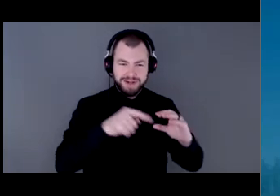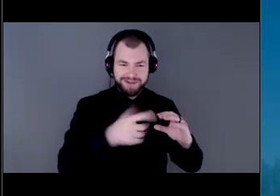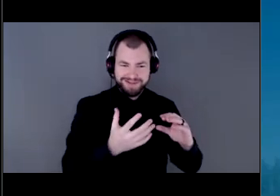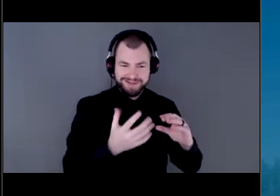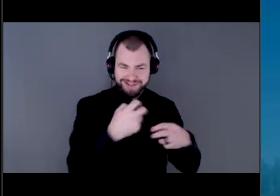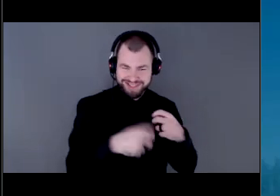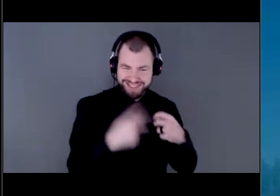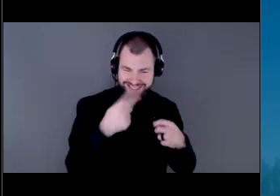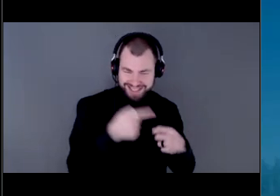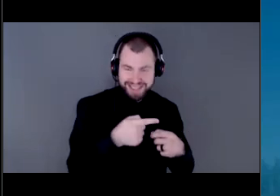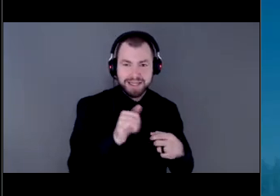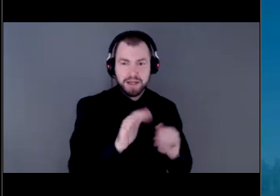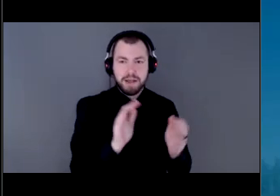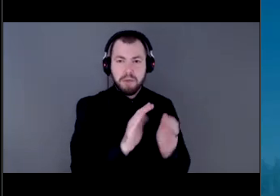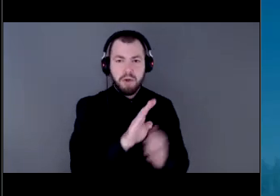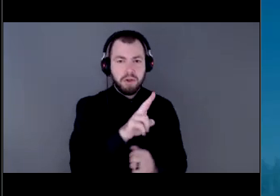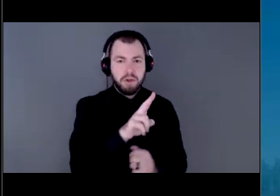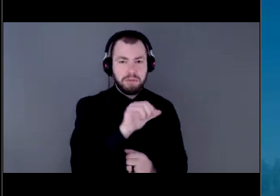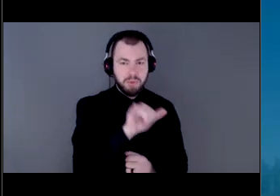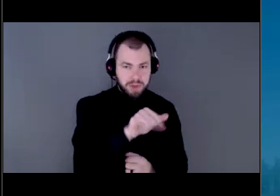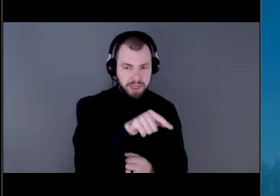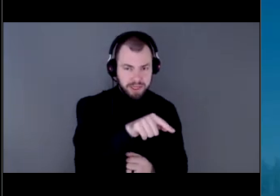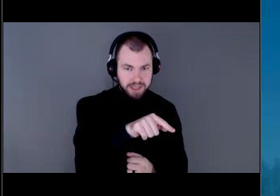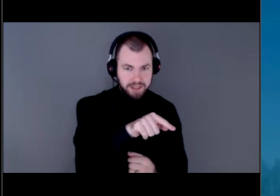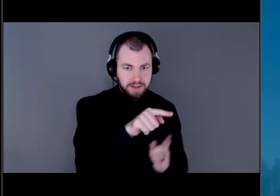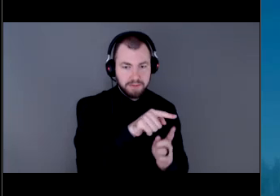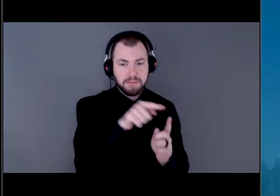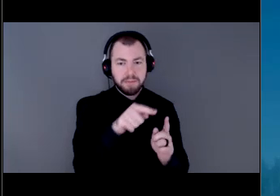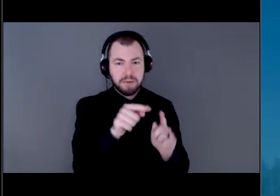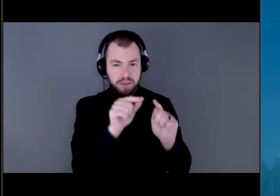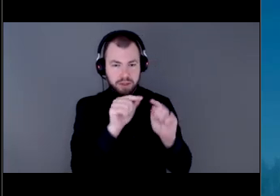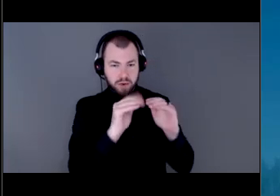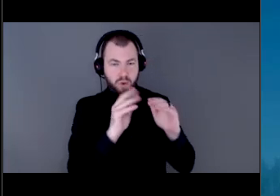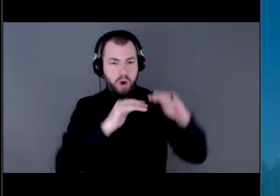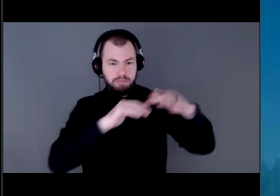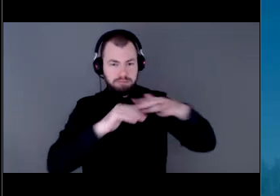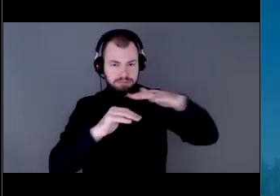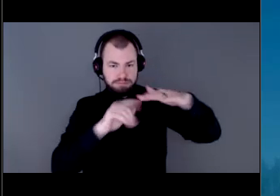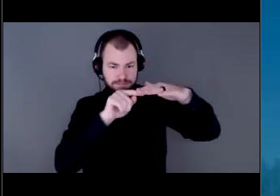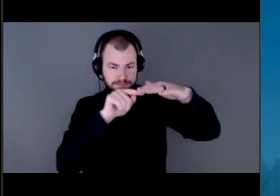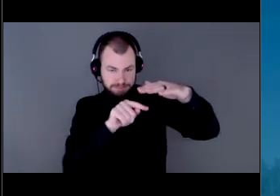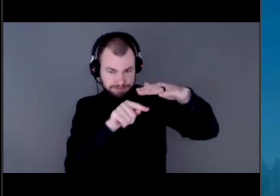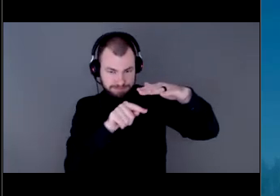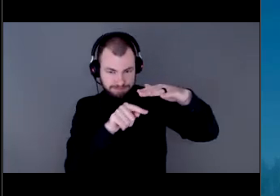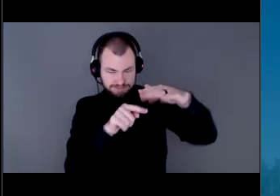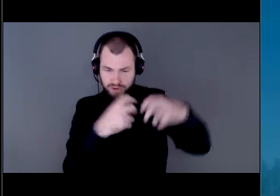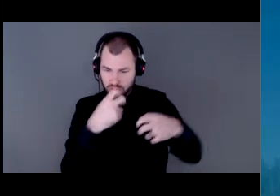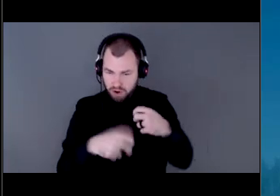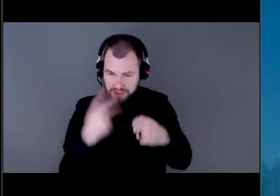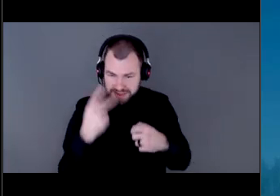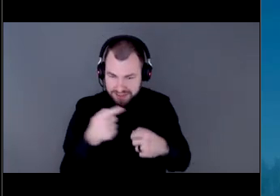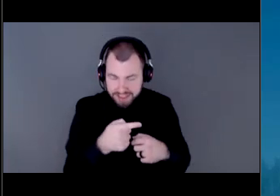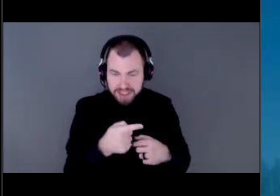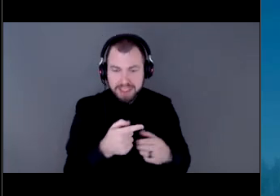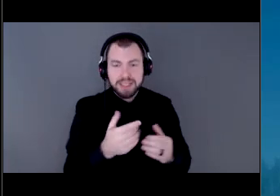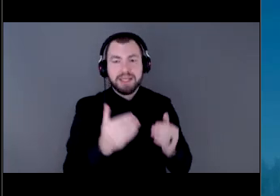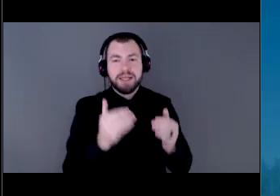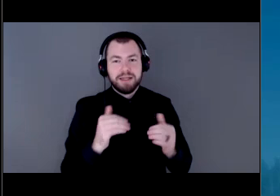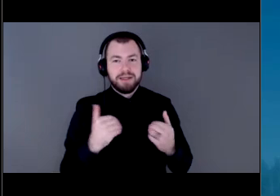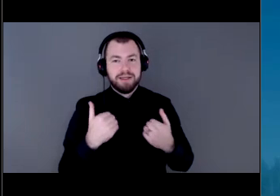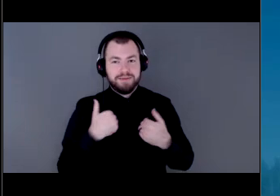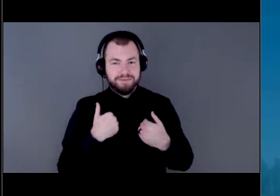small buoy. You've got a toggle just under the water line. It's very hard to see. And then you've got your, iconic lobster buoy. We're